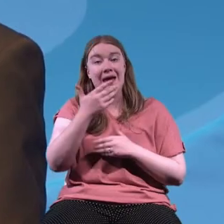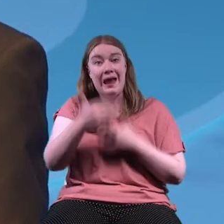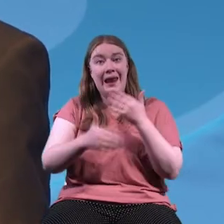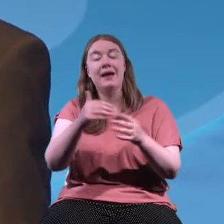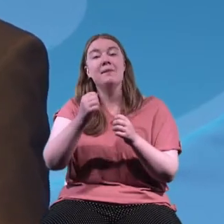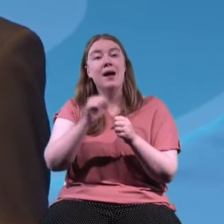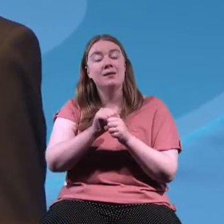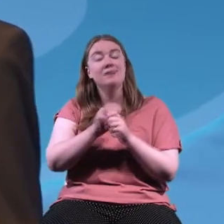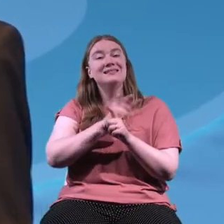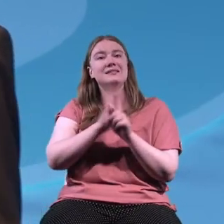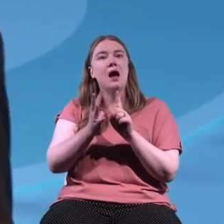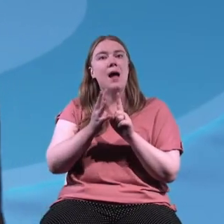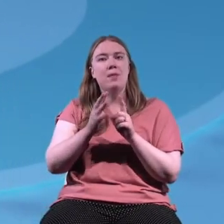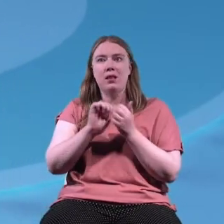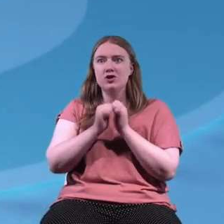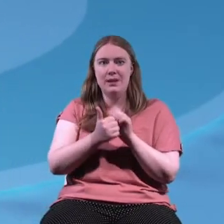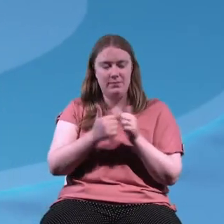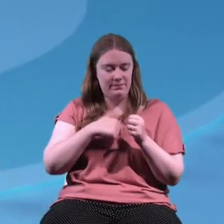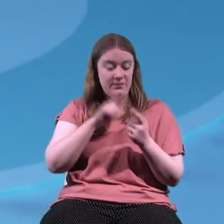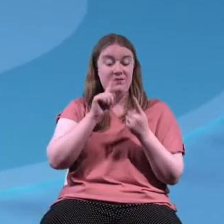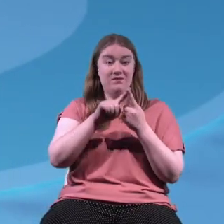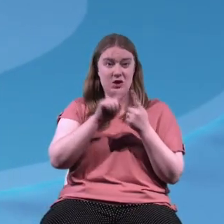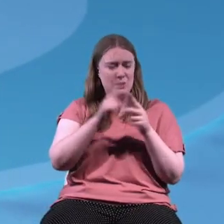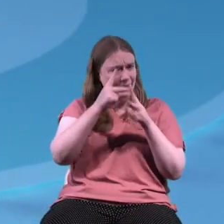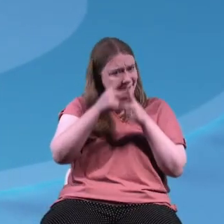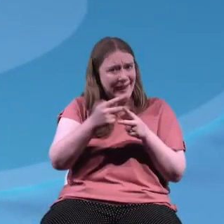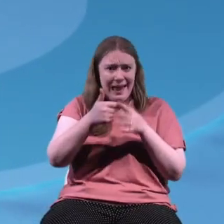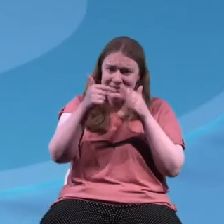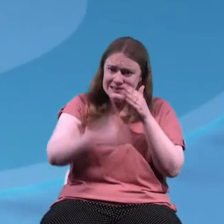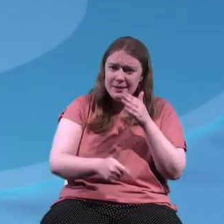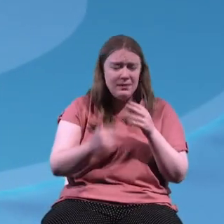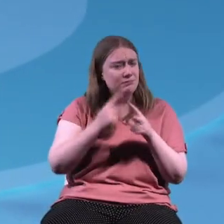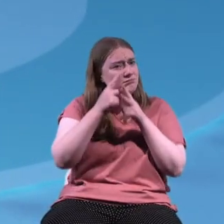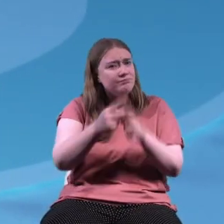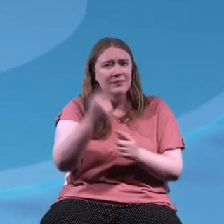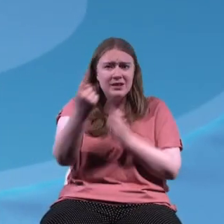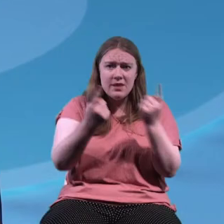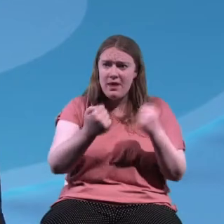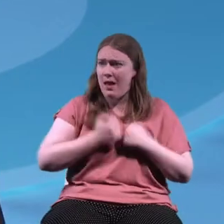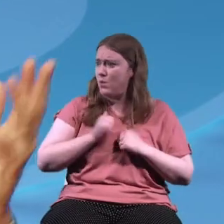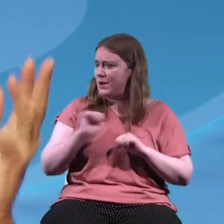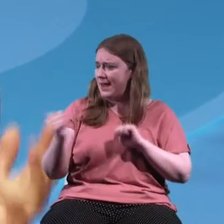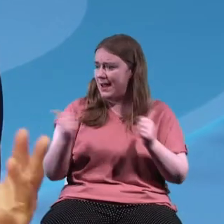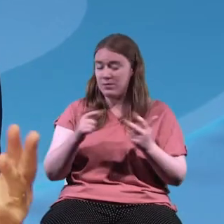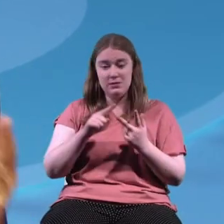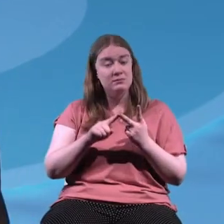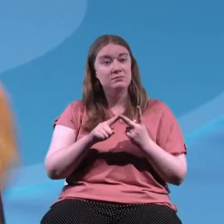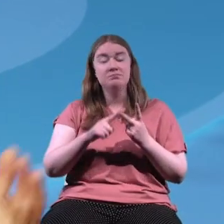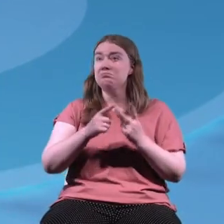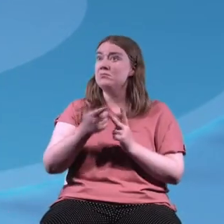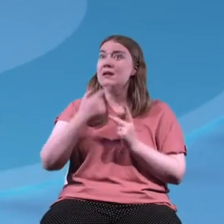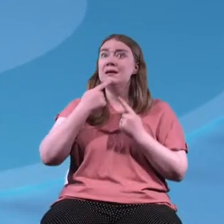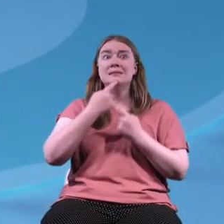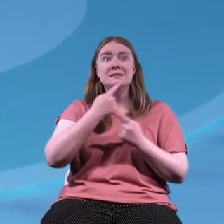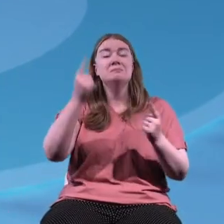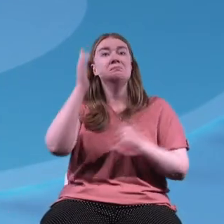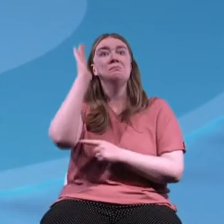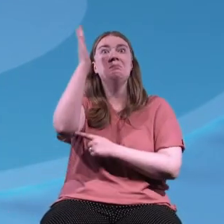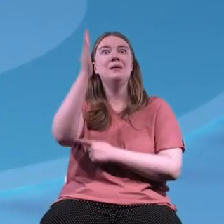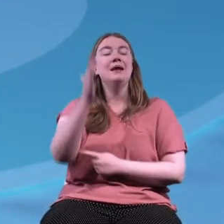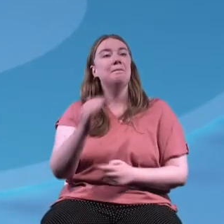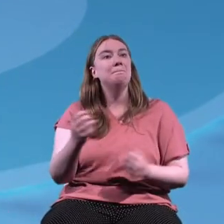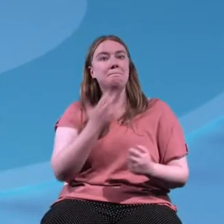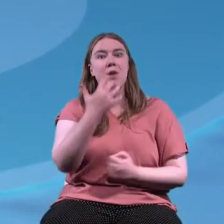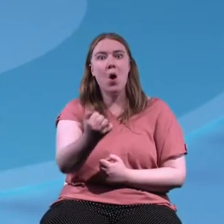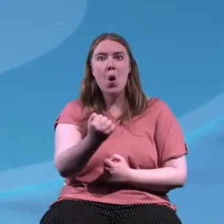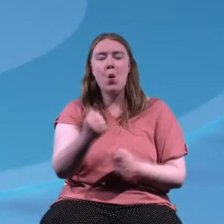discipleship; care deeply, which is all about our care for one another and our neighbours; speak boldly, which is about our evangelism